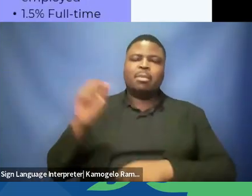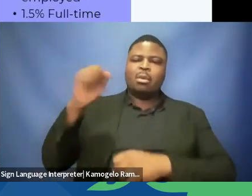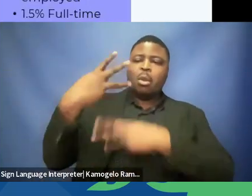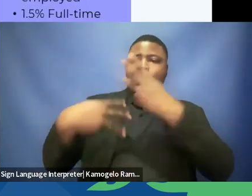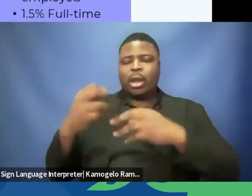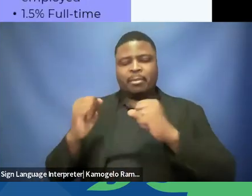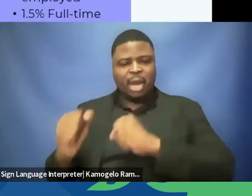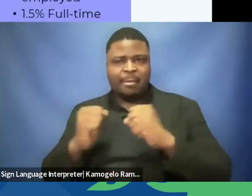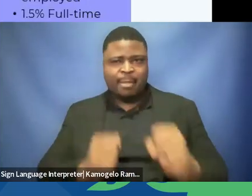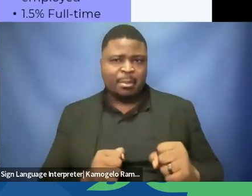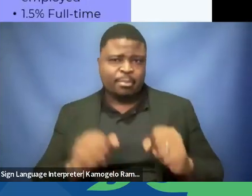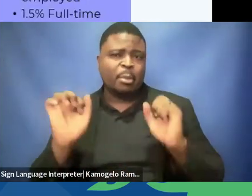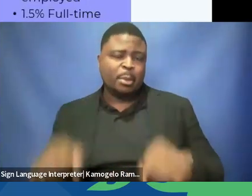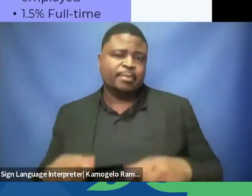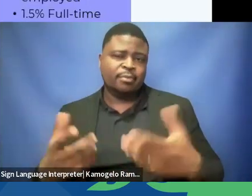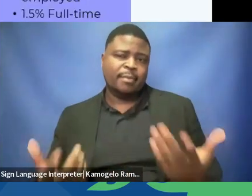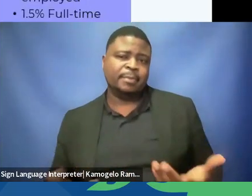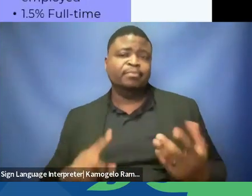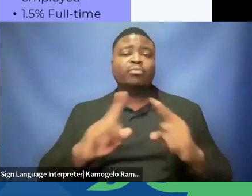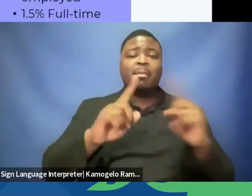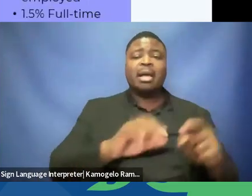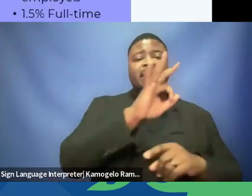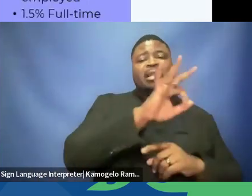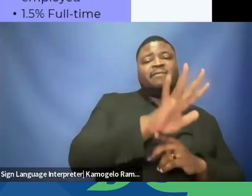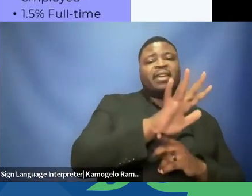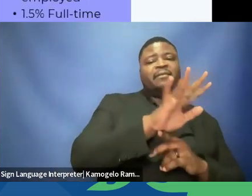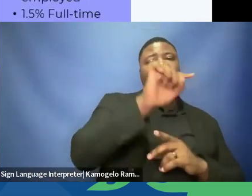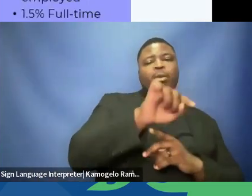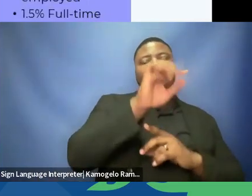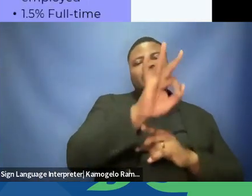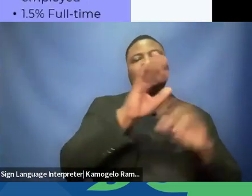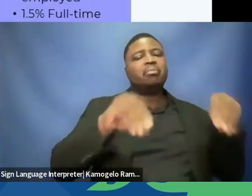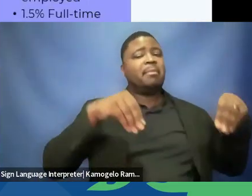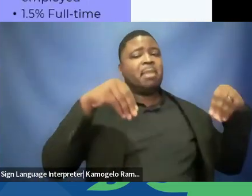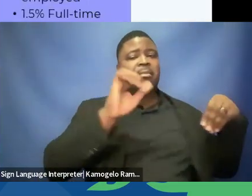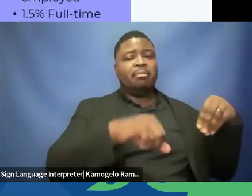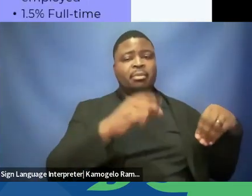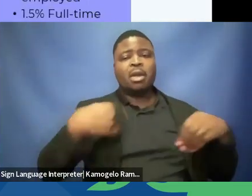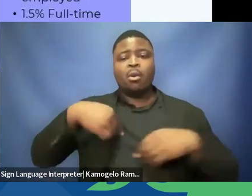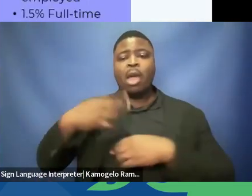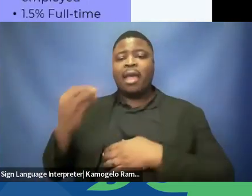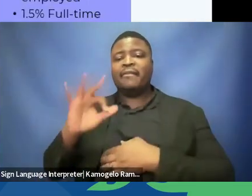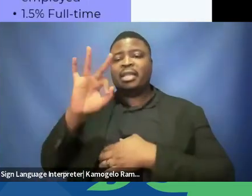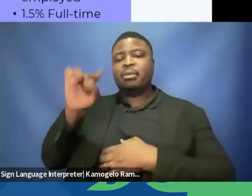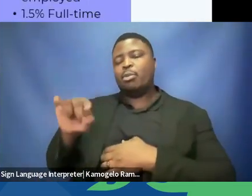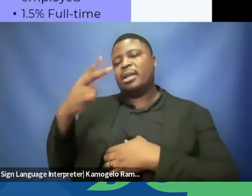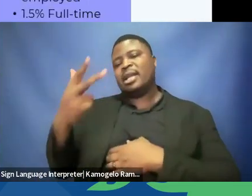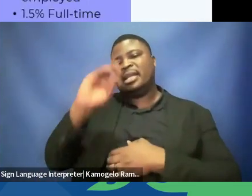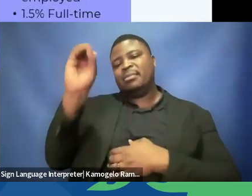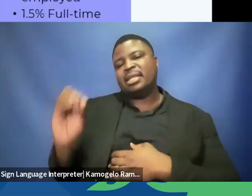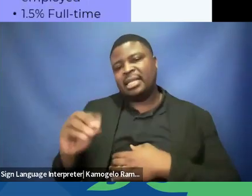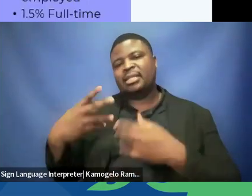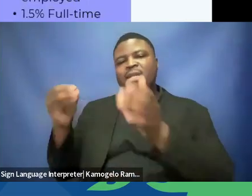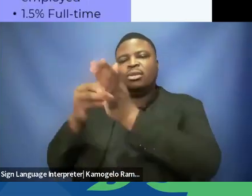and also self-employed. And we had 3.8% students, and we had those who are neither here nor there. That